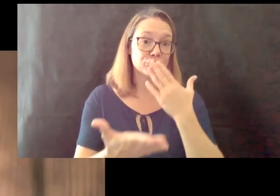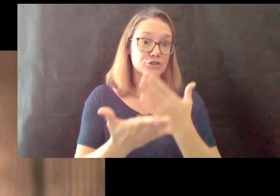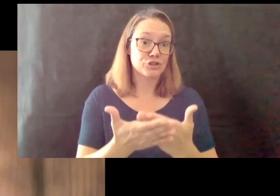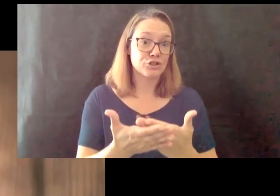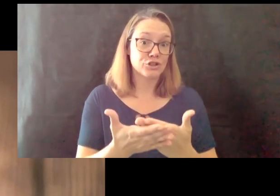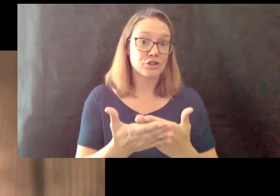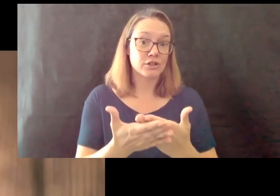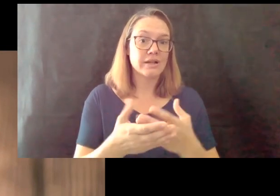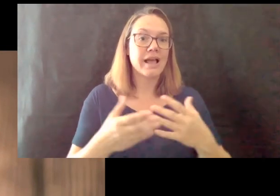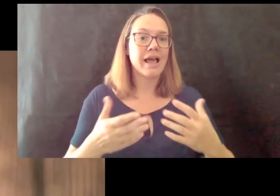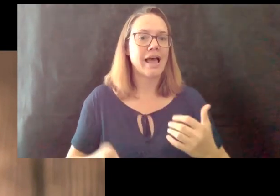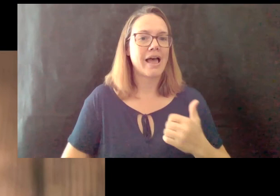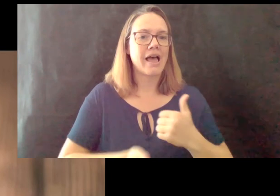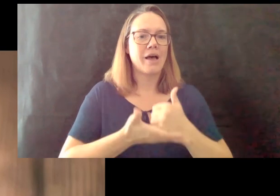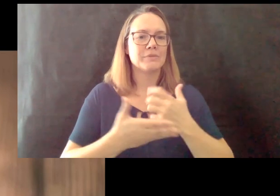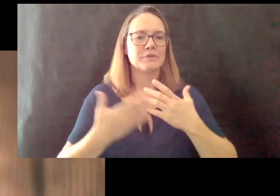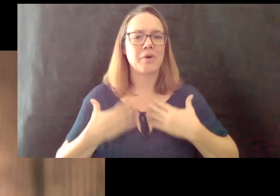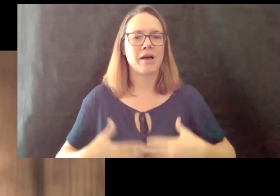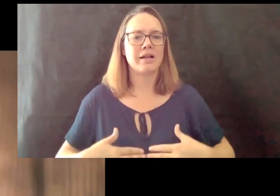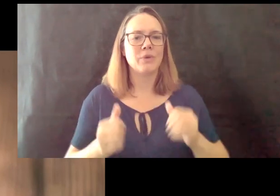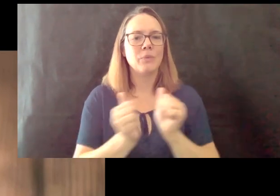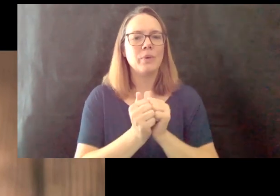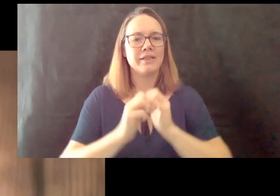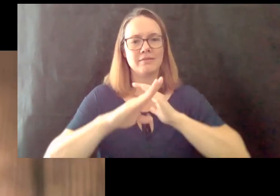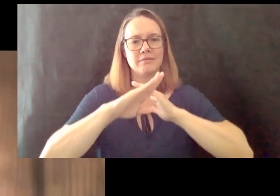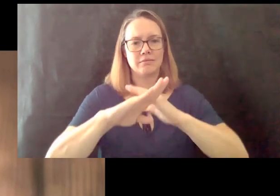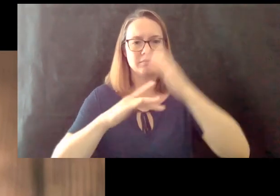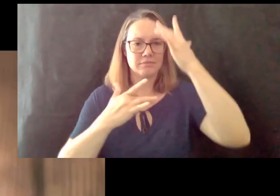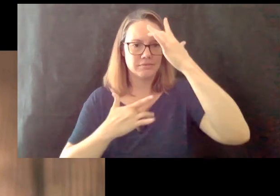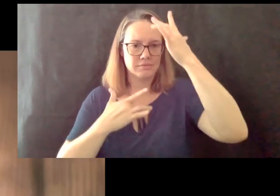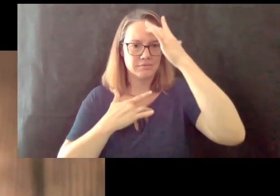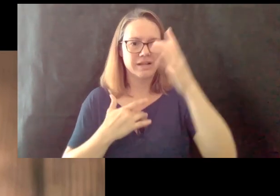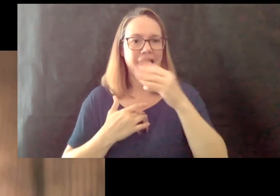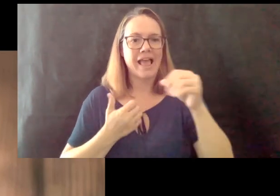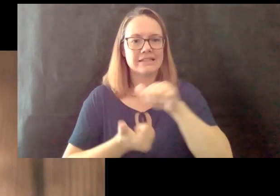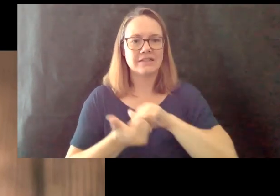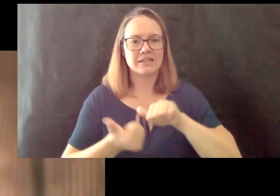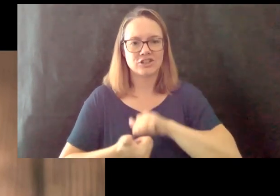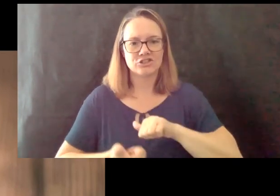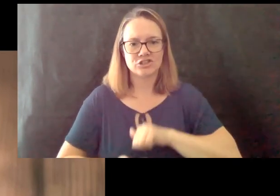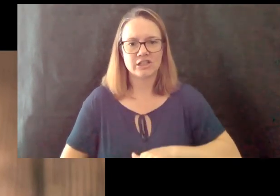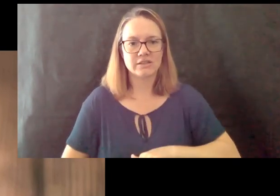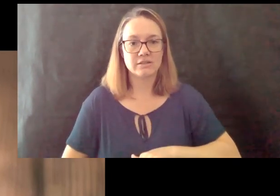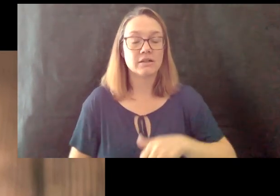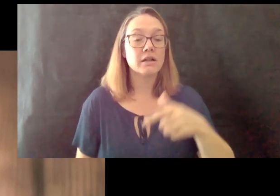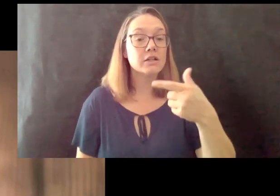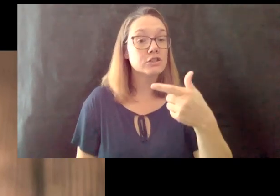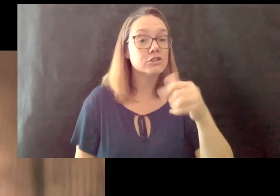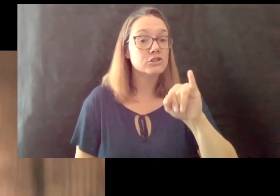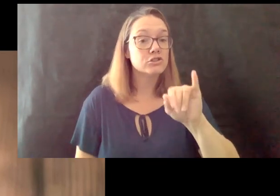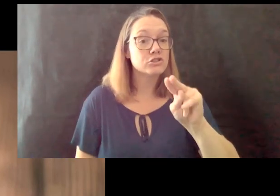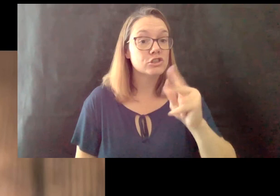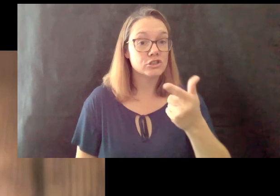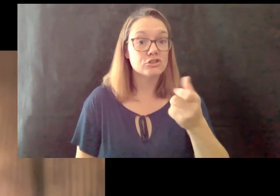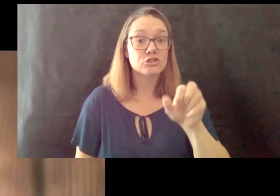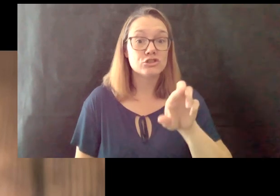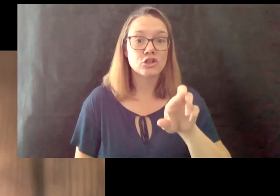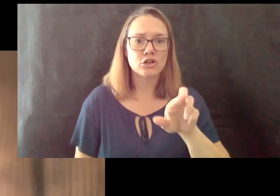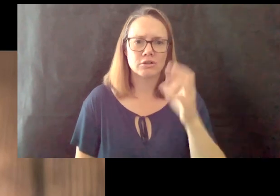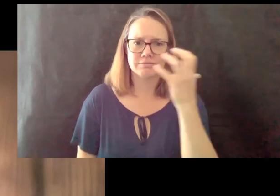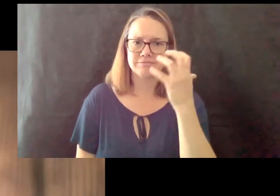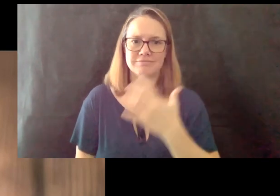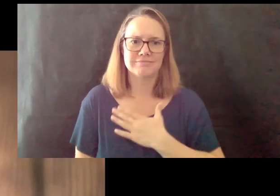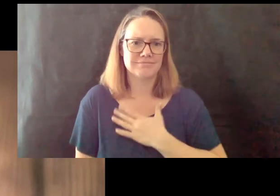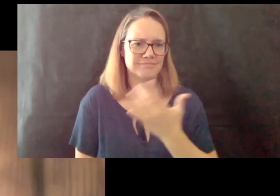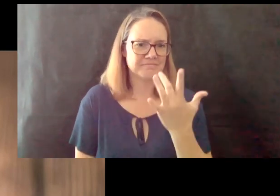good. Not only does it taste good, but it helps the body with the immunity and digestion. Ginger, that's another